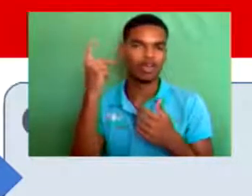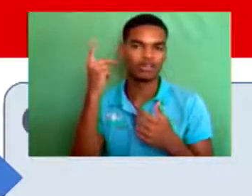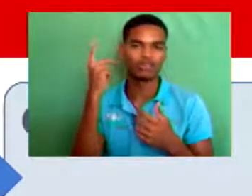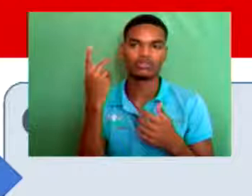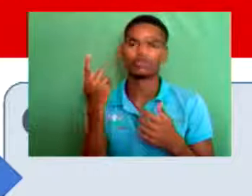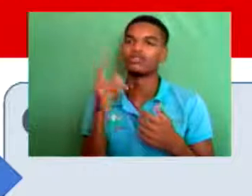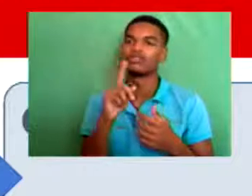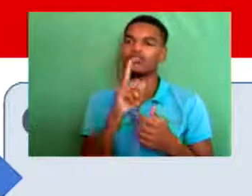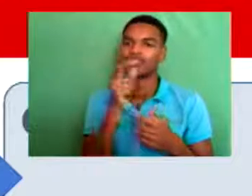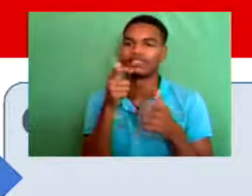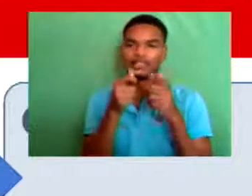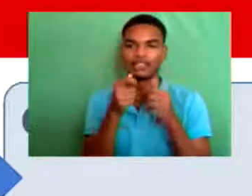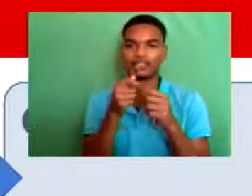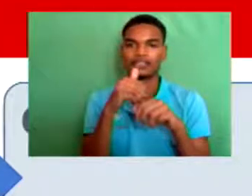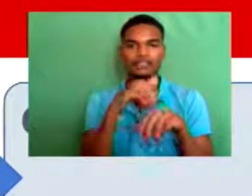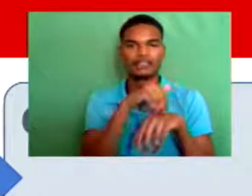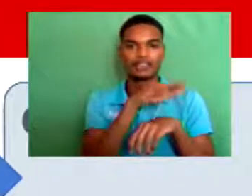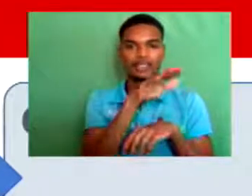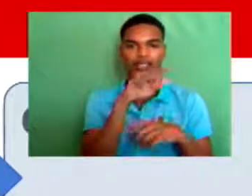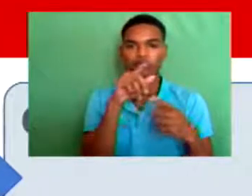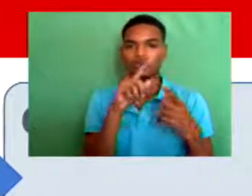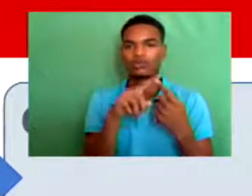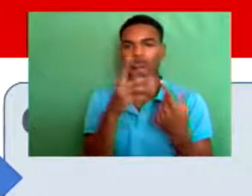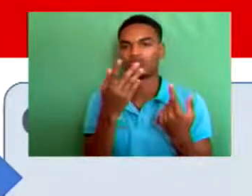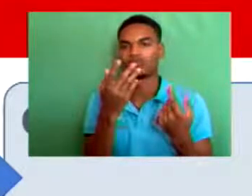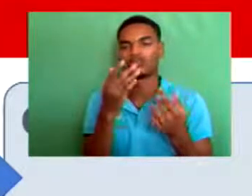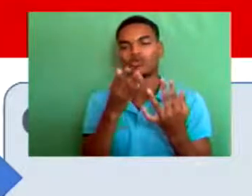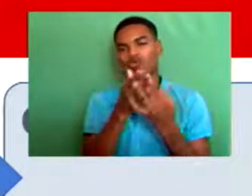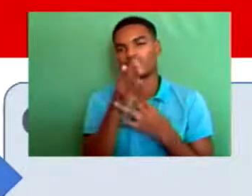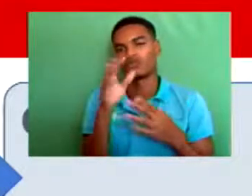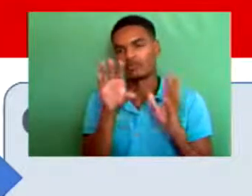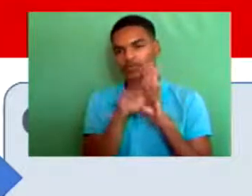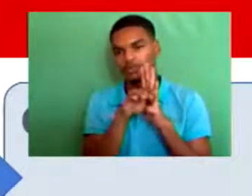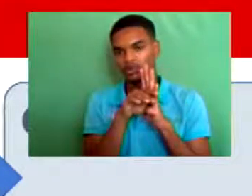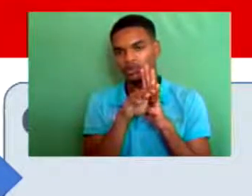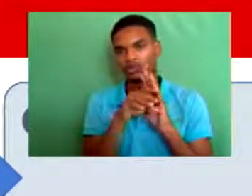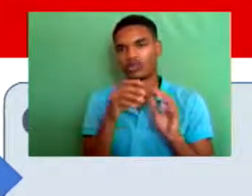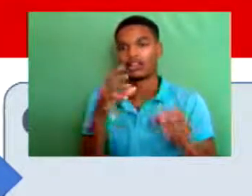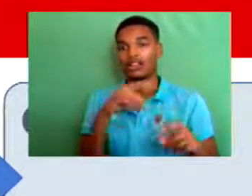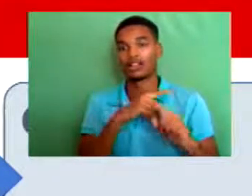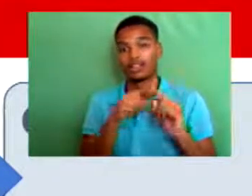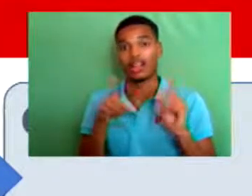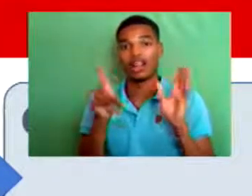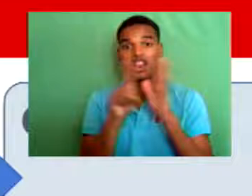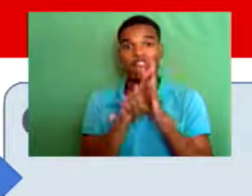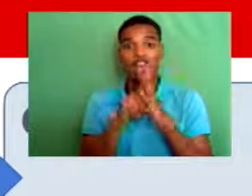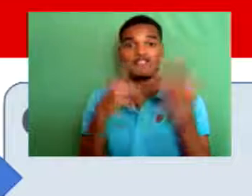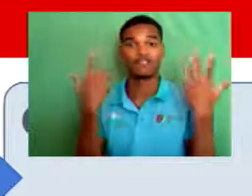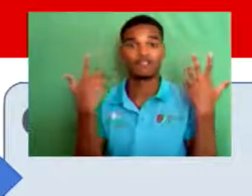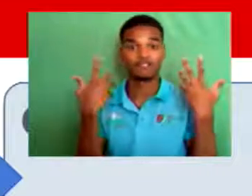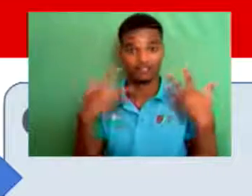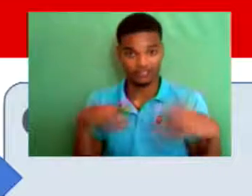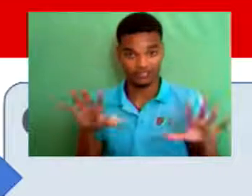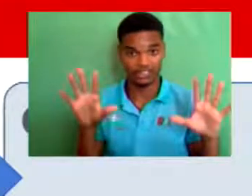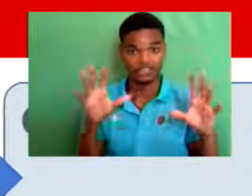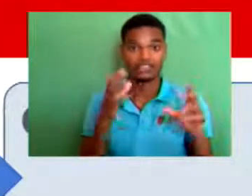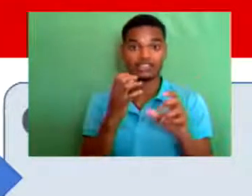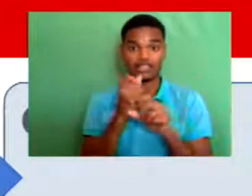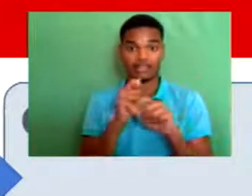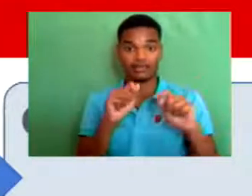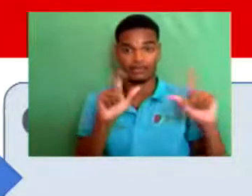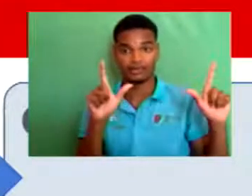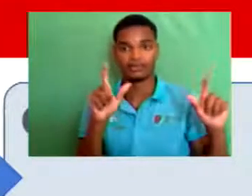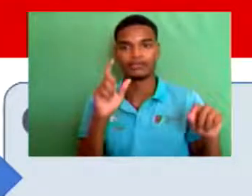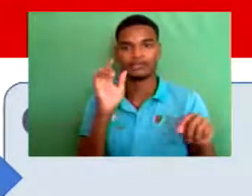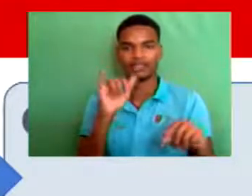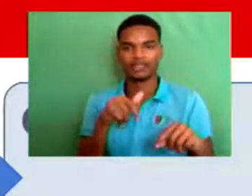generator, media keyer, which is imposed in the video stream. And after the alert is finished displaying, it's removed from there. The banner